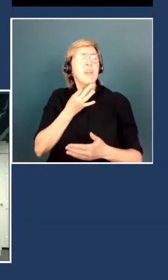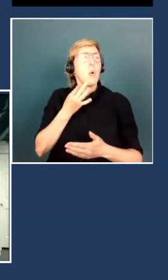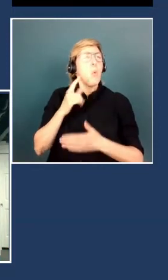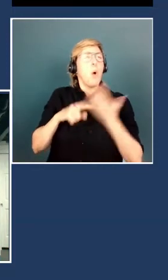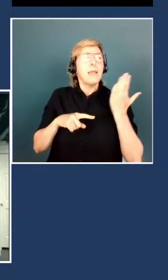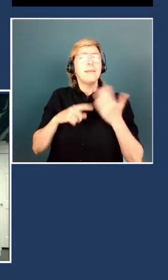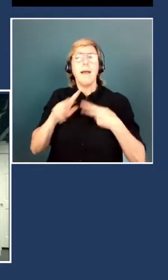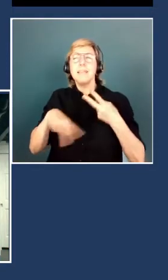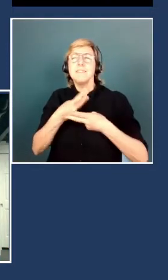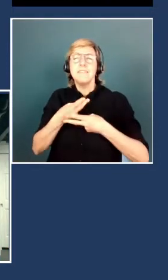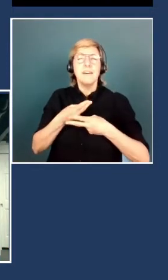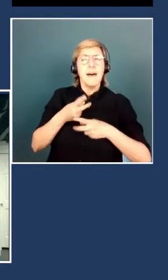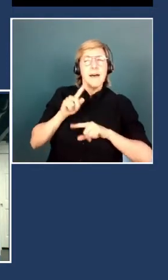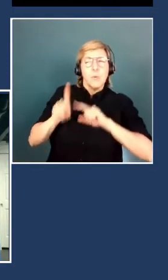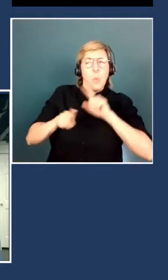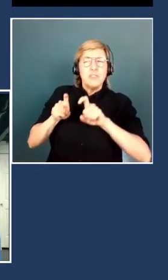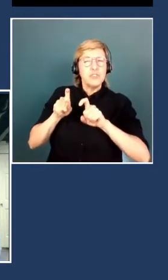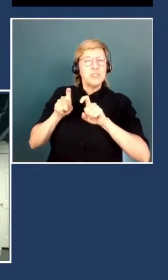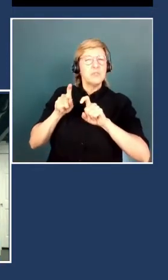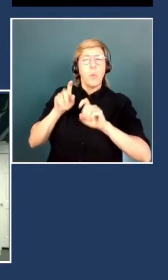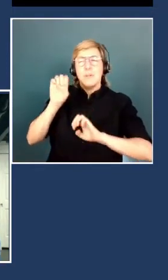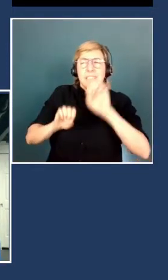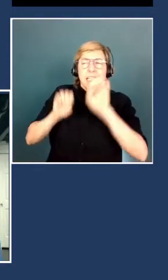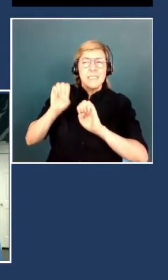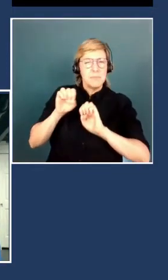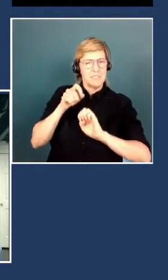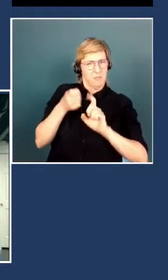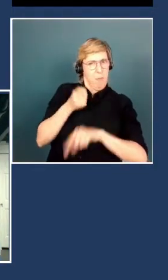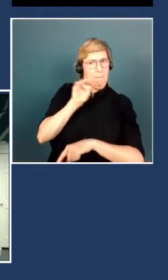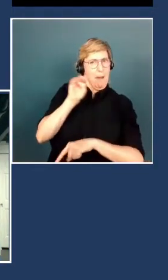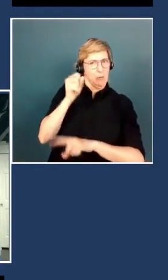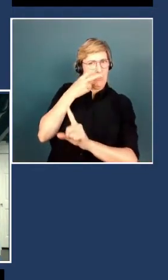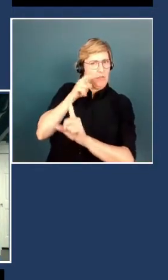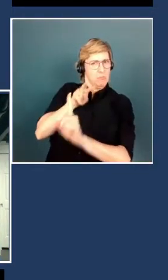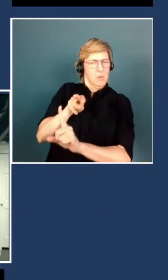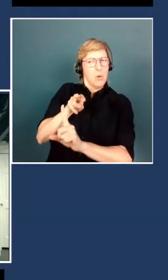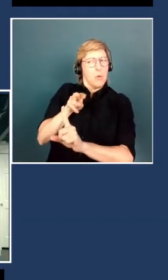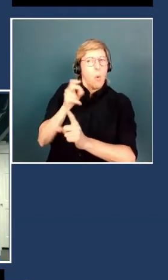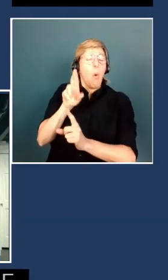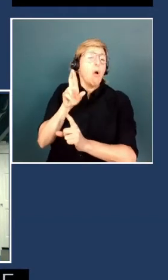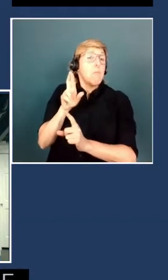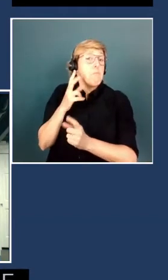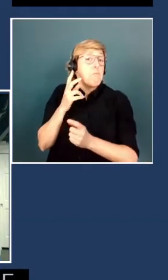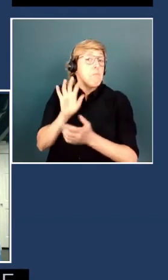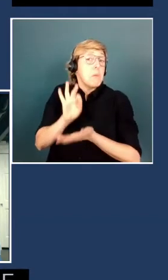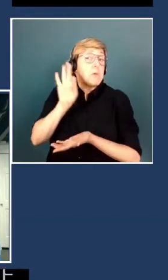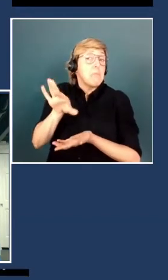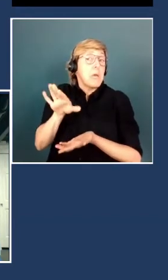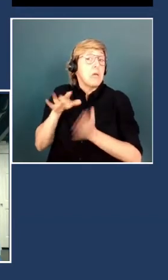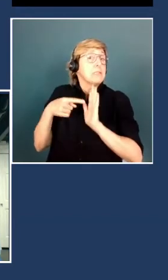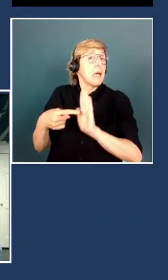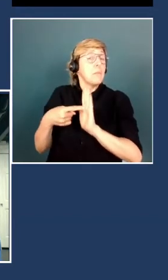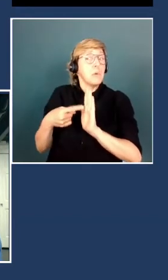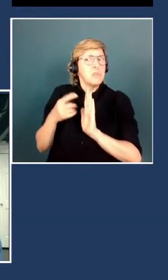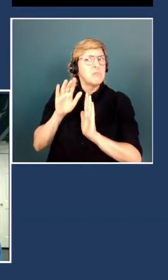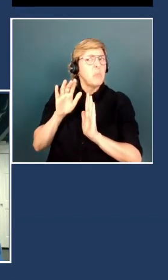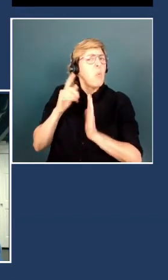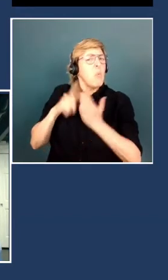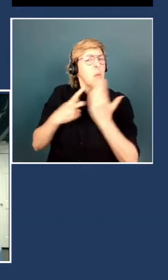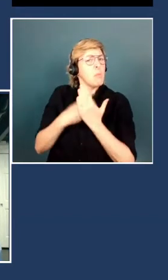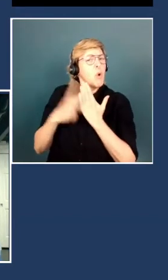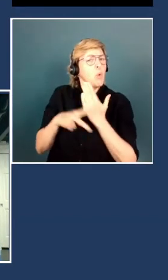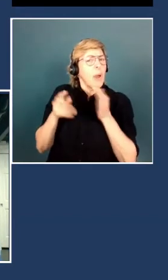from Microsoft, and then maybe some of the what are some of the programming languages that people might need to learn to be prepared for a